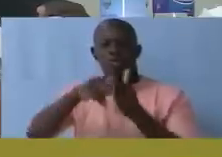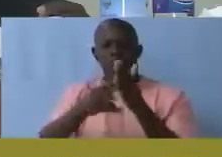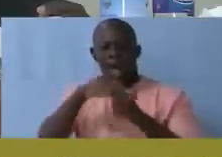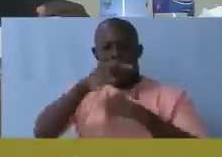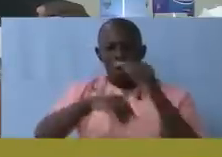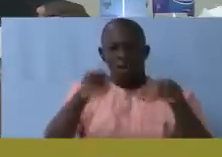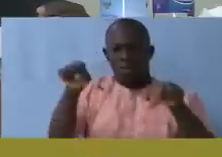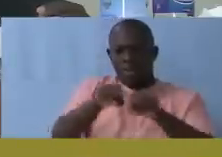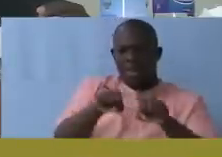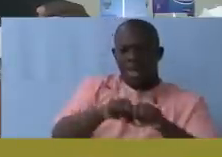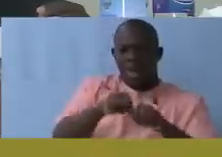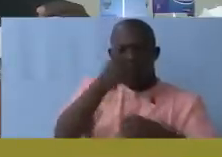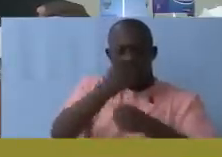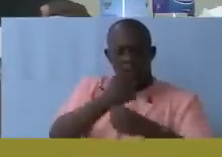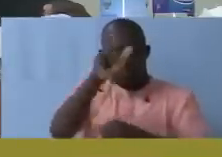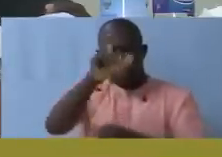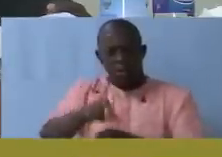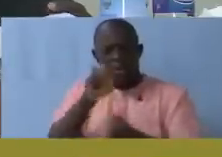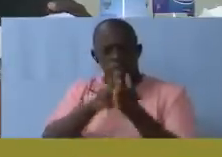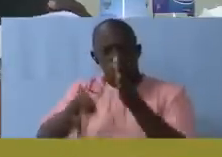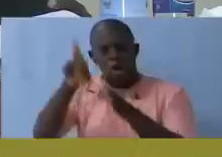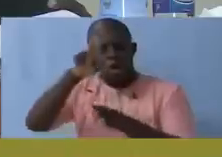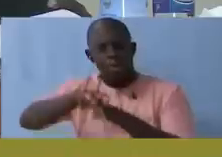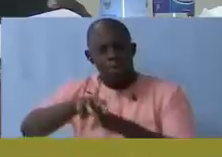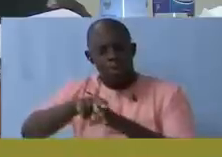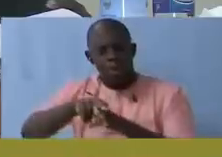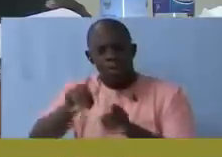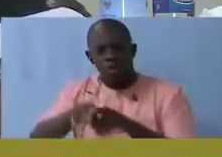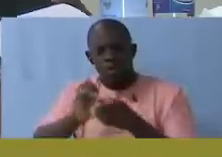claimed to be a cure for HIV/AIDS? I